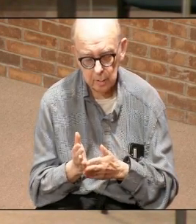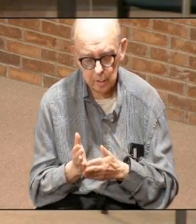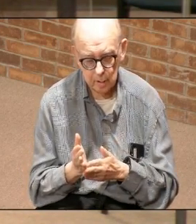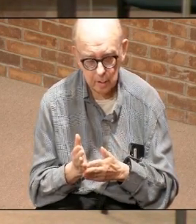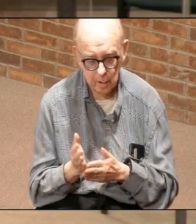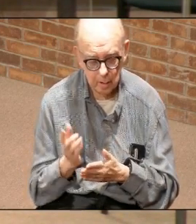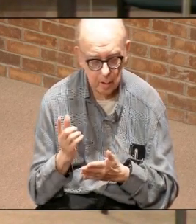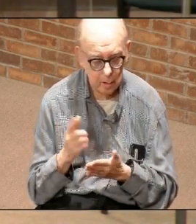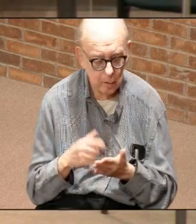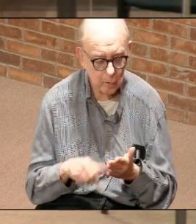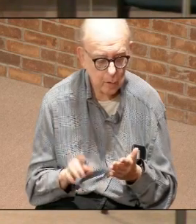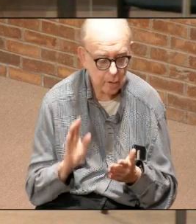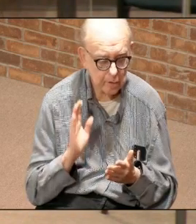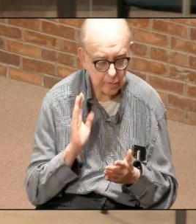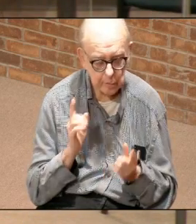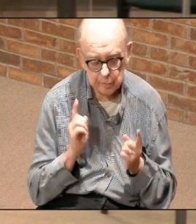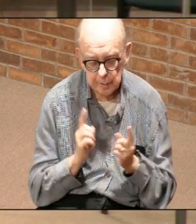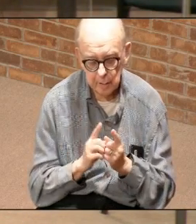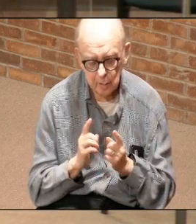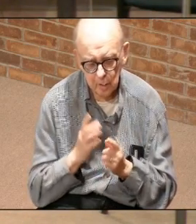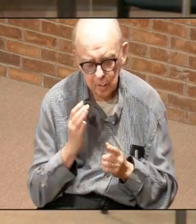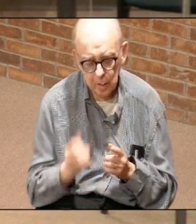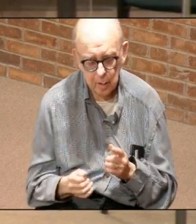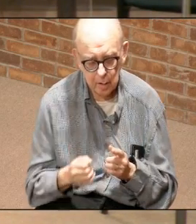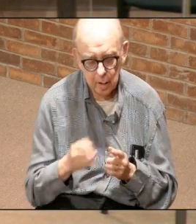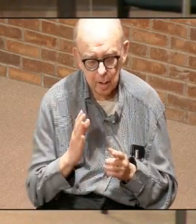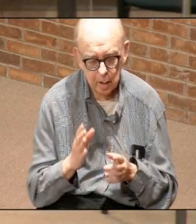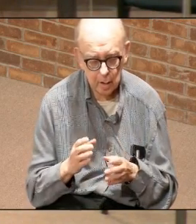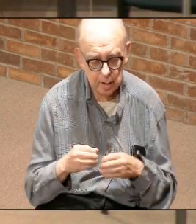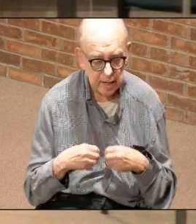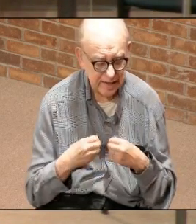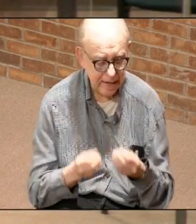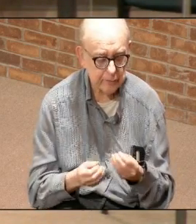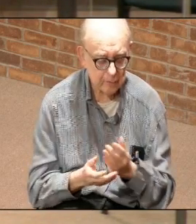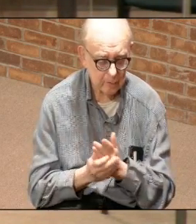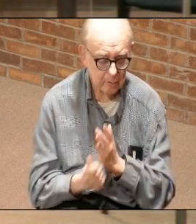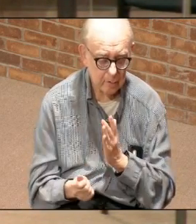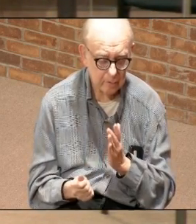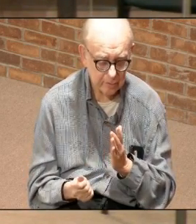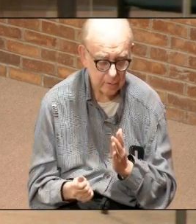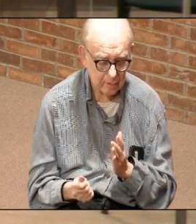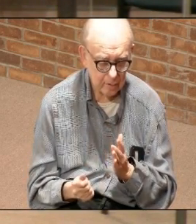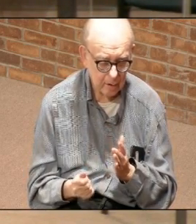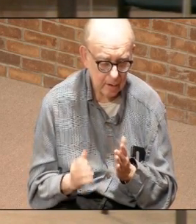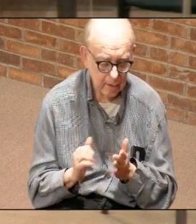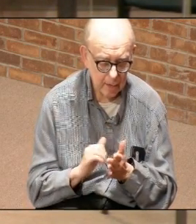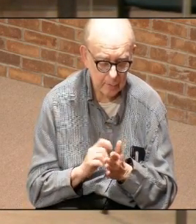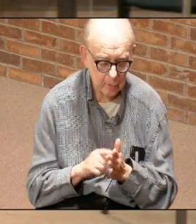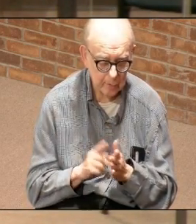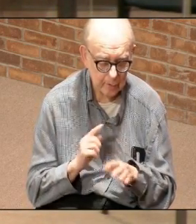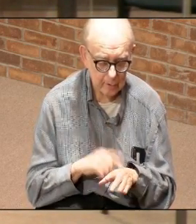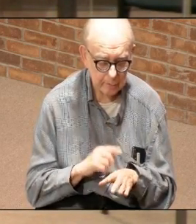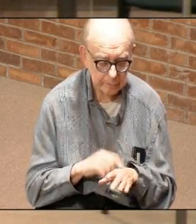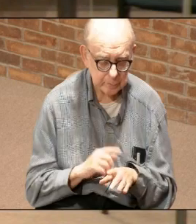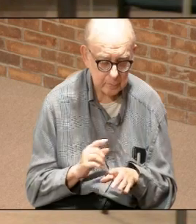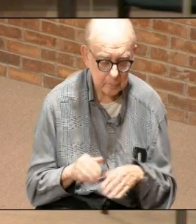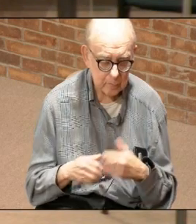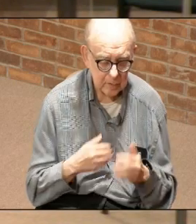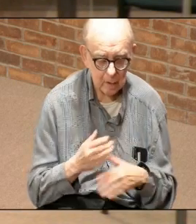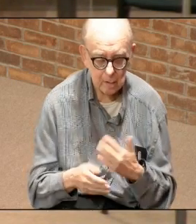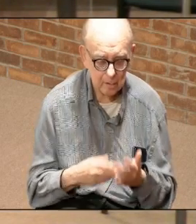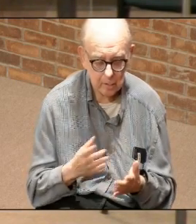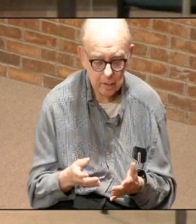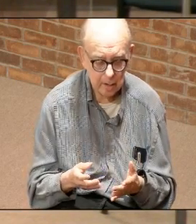what she was facing. Because why? God equipped her for that moment and that time, and then subsequently